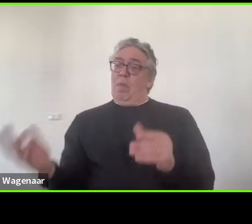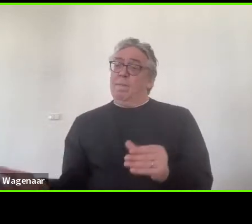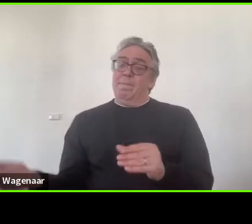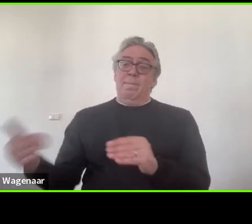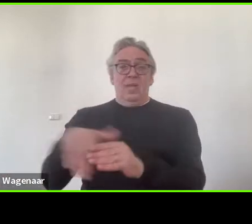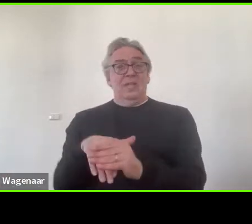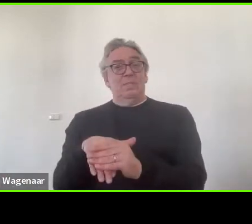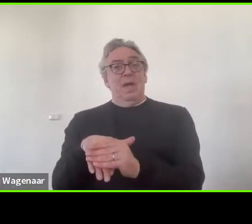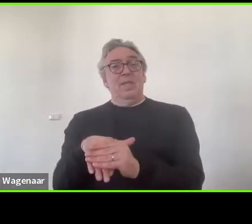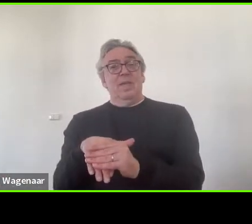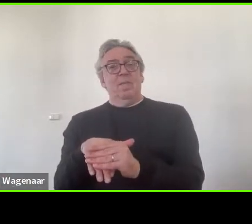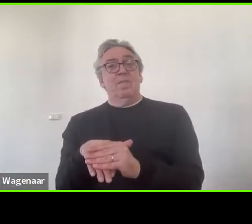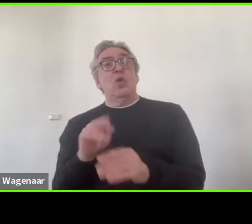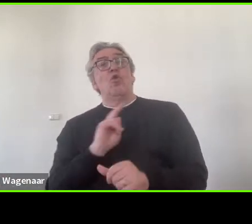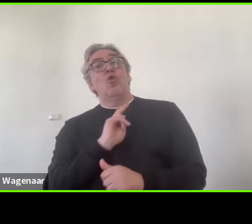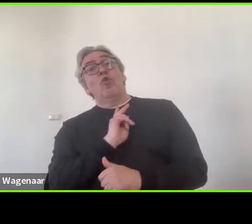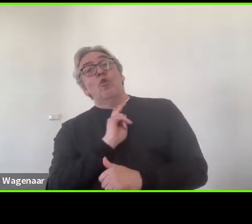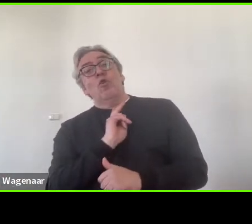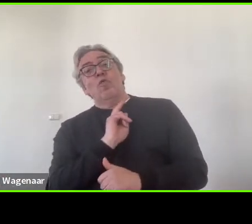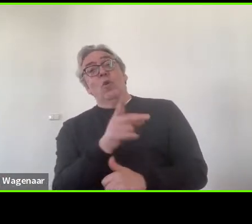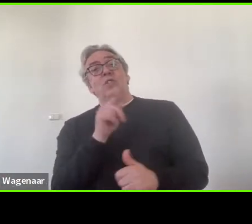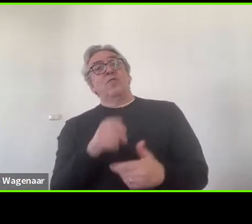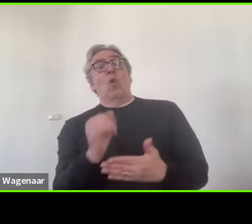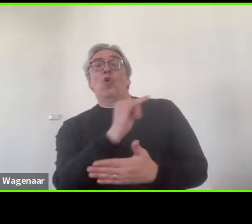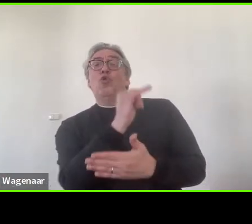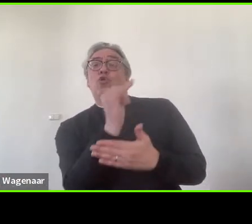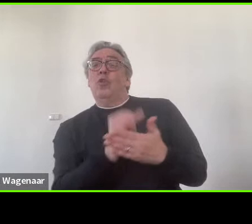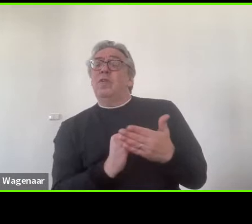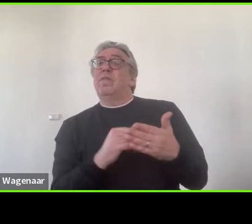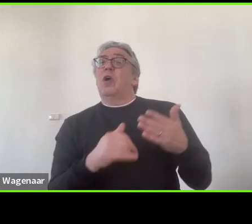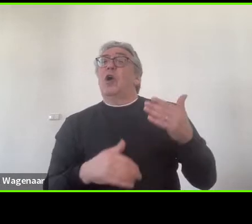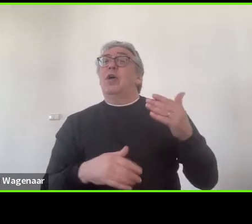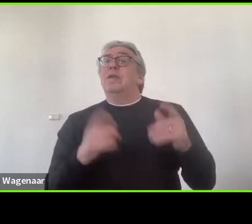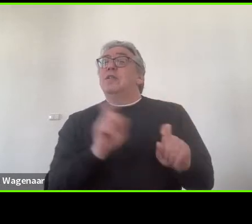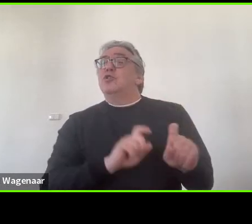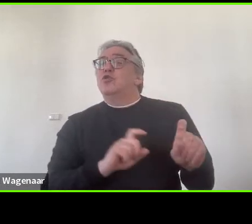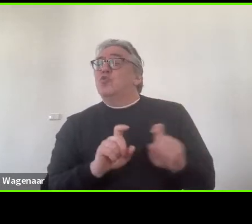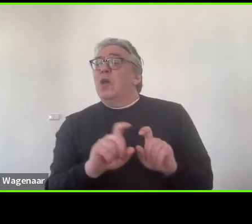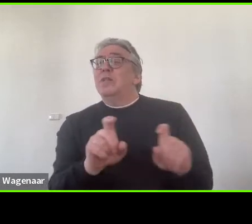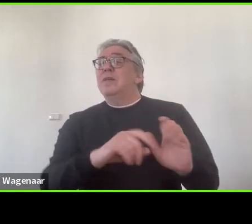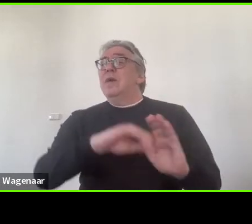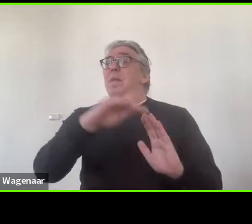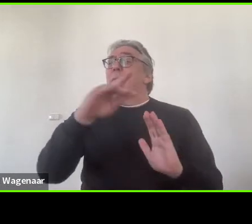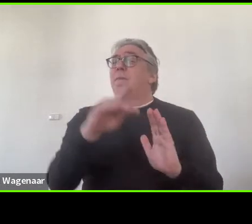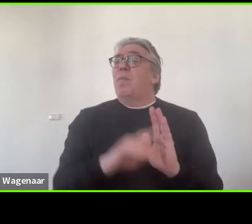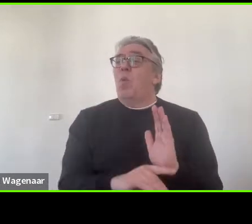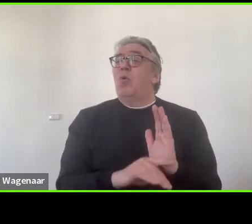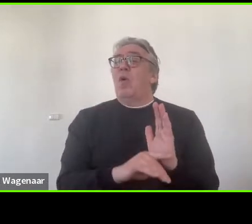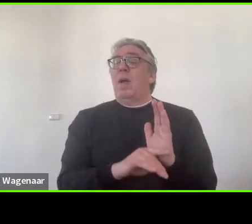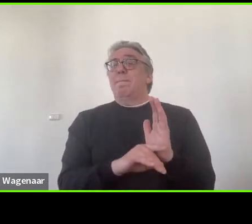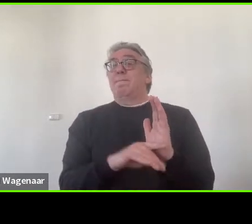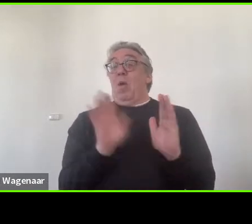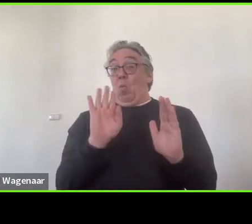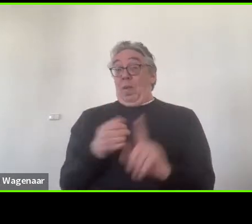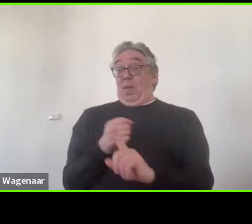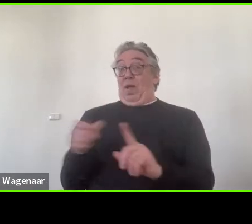voice on a design and implementation of strategies and programs which will ultimately impact their